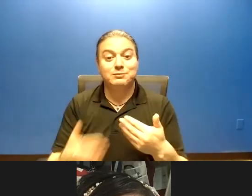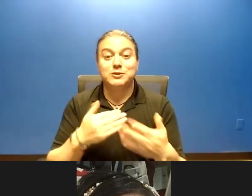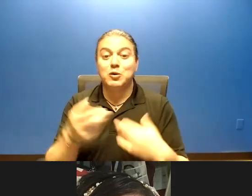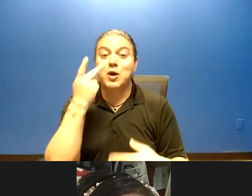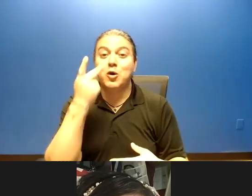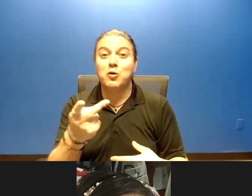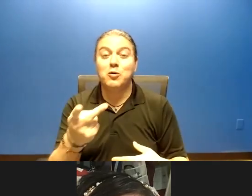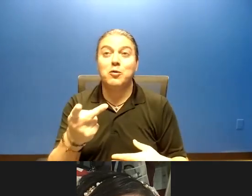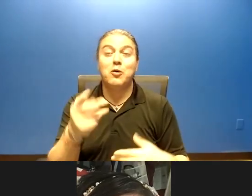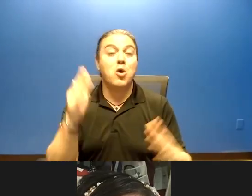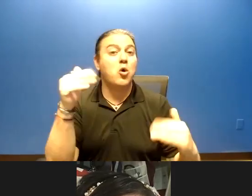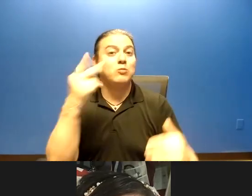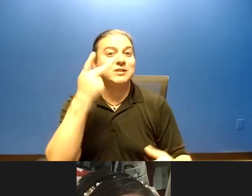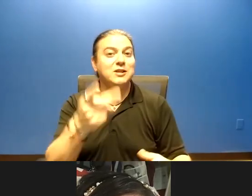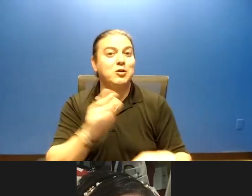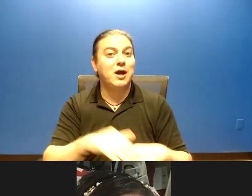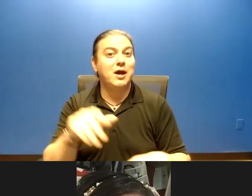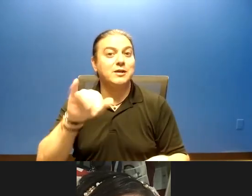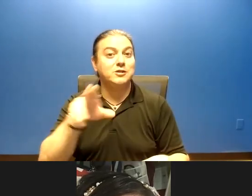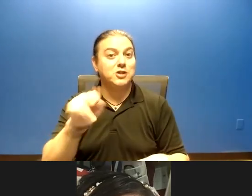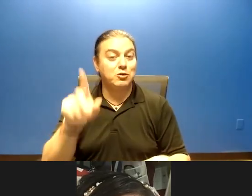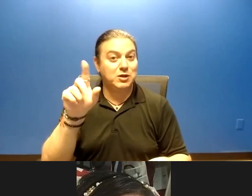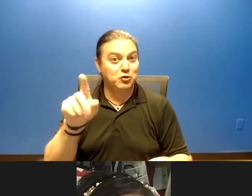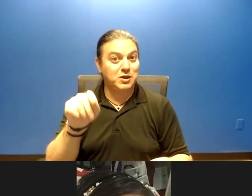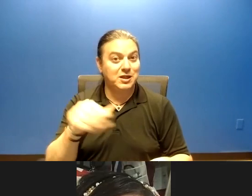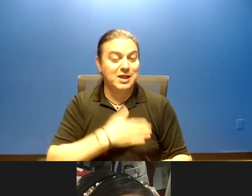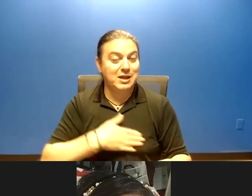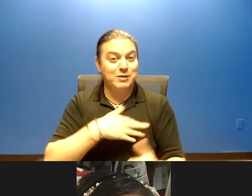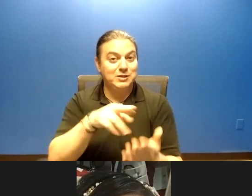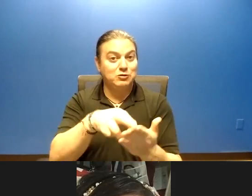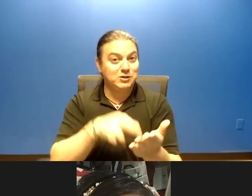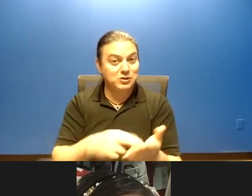Please be sure to register and join us. And we'll get